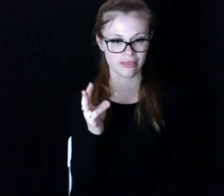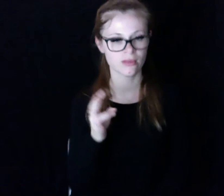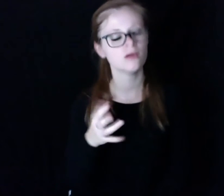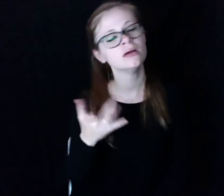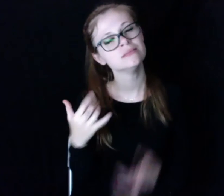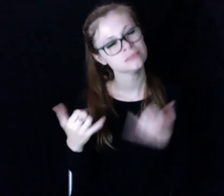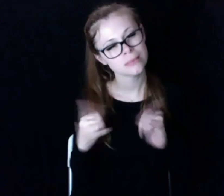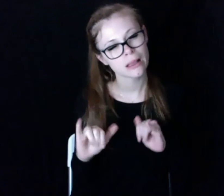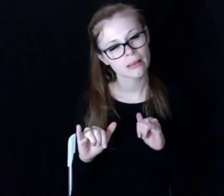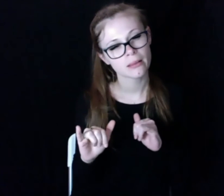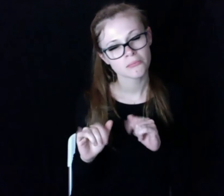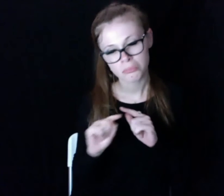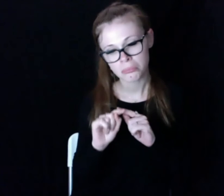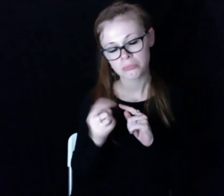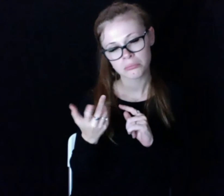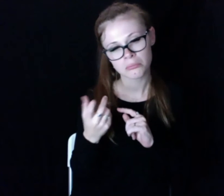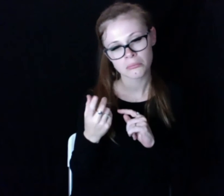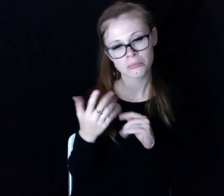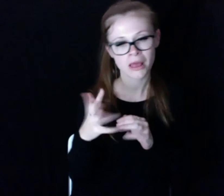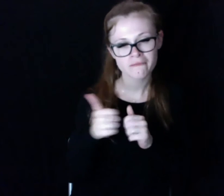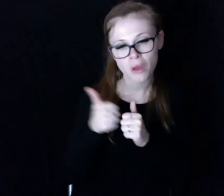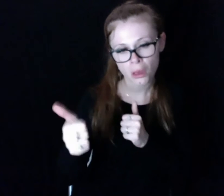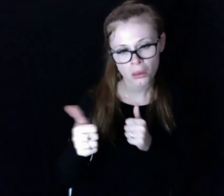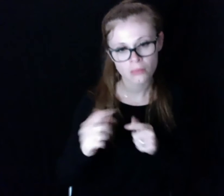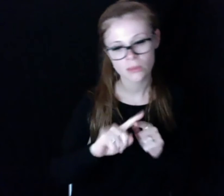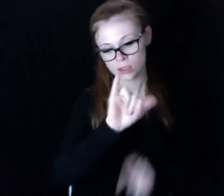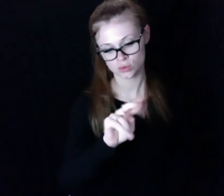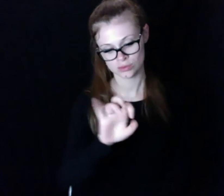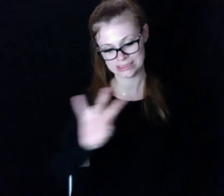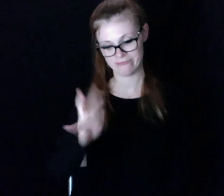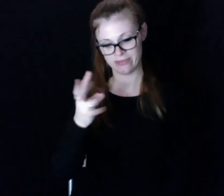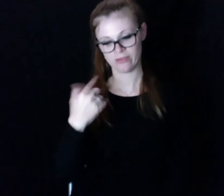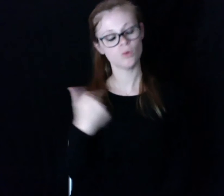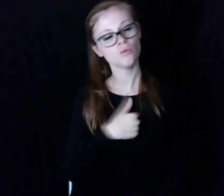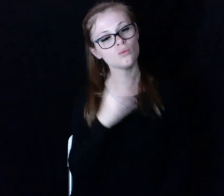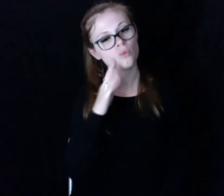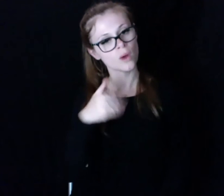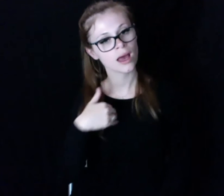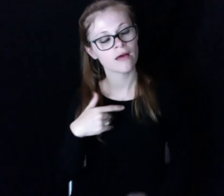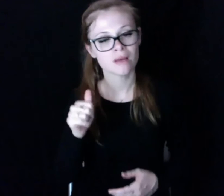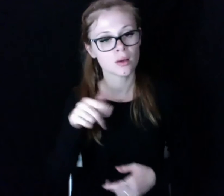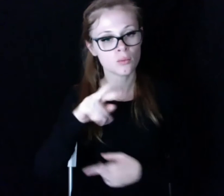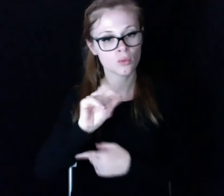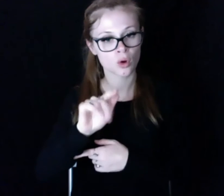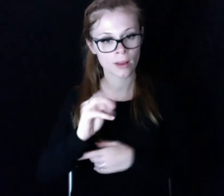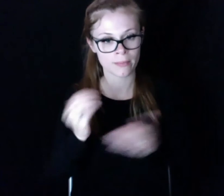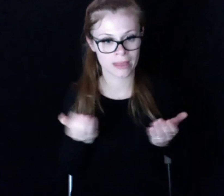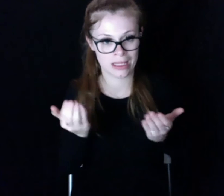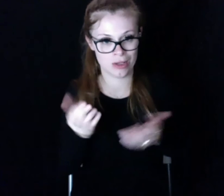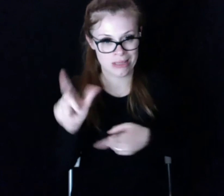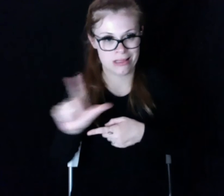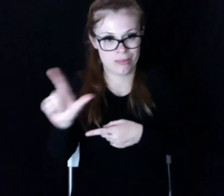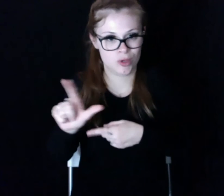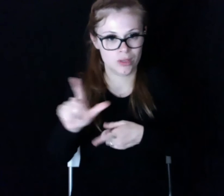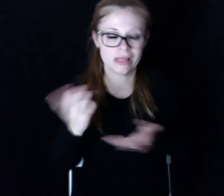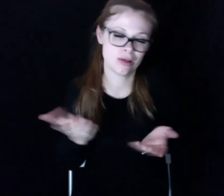a little ways away, but on June 7th, we are going to have a program here at the library, well, here